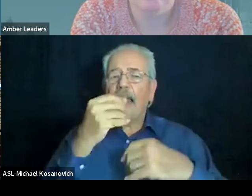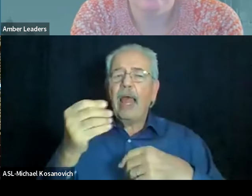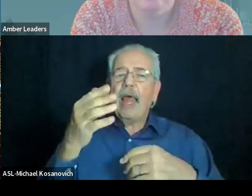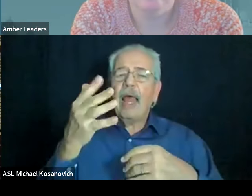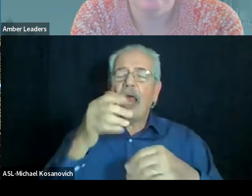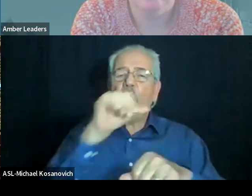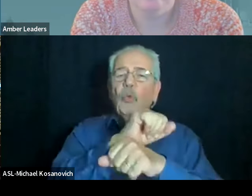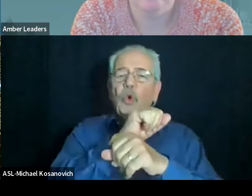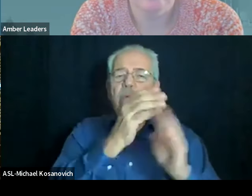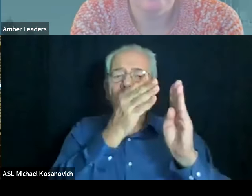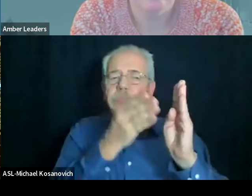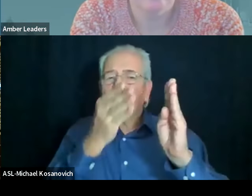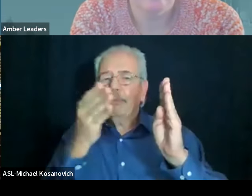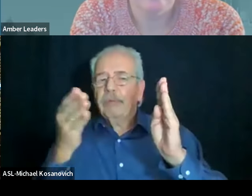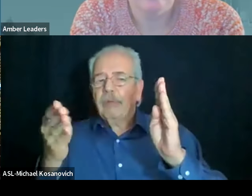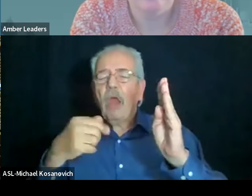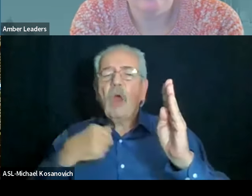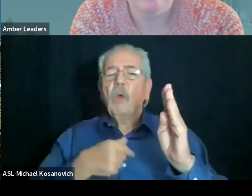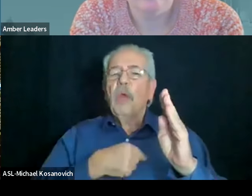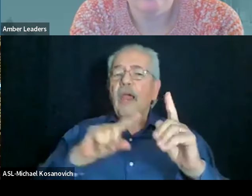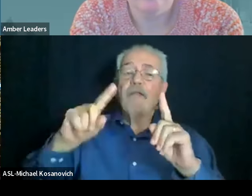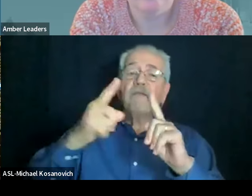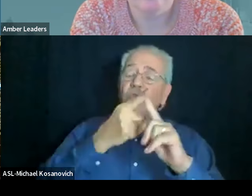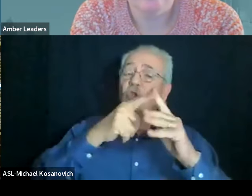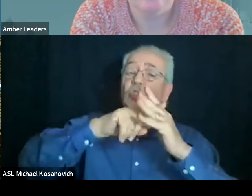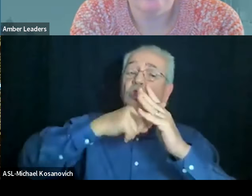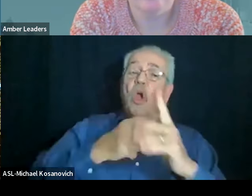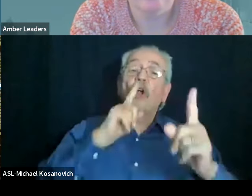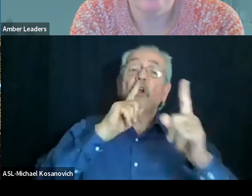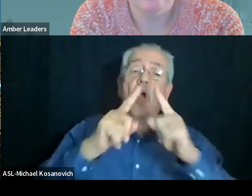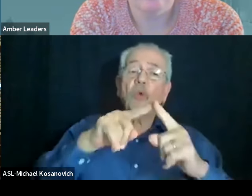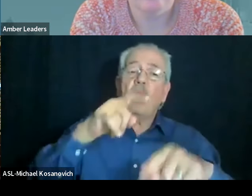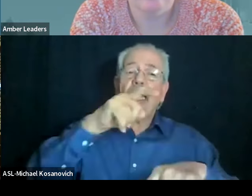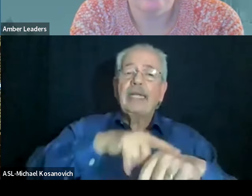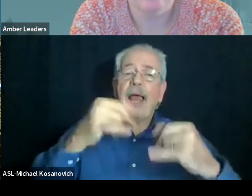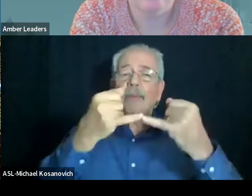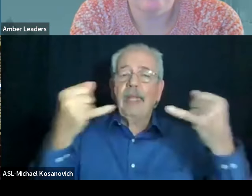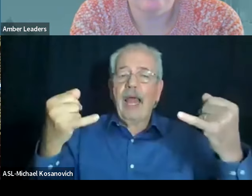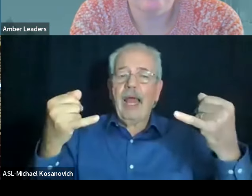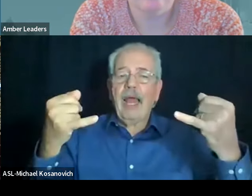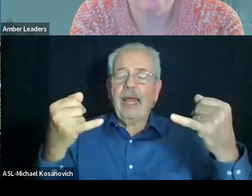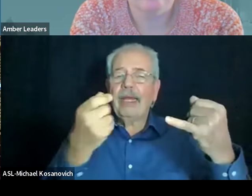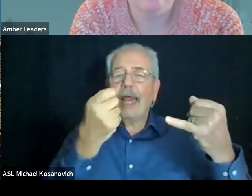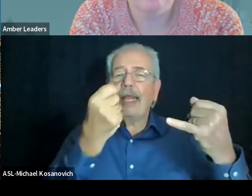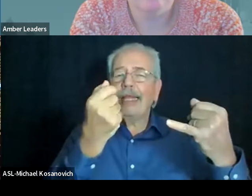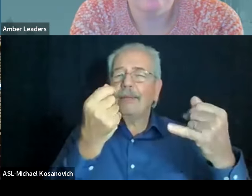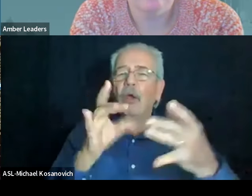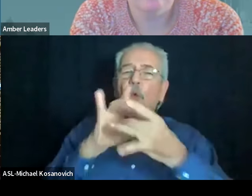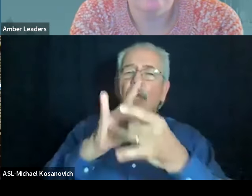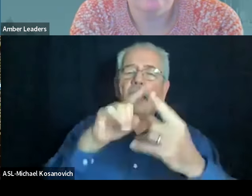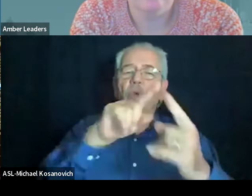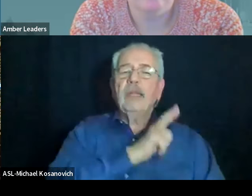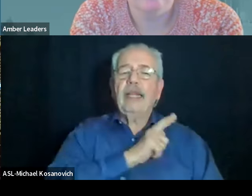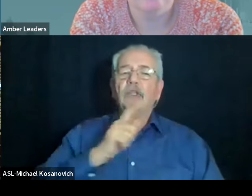concurrent work. We had initially spoken to timelines because a little bit as related to the